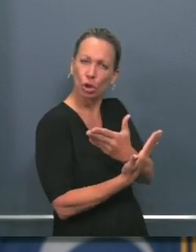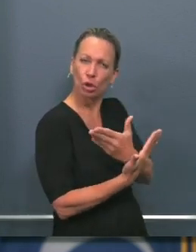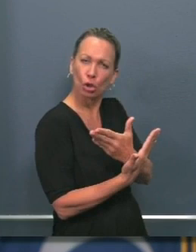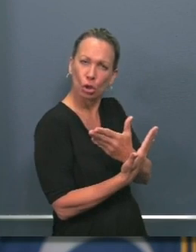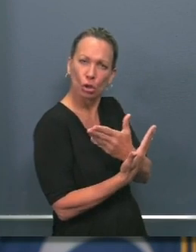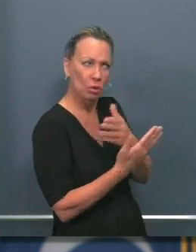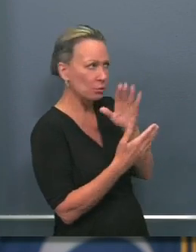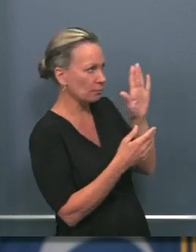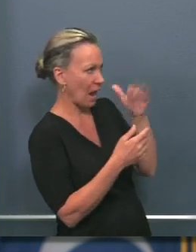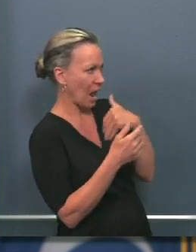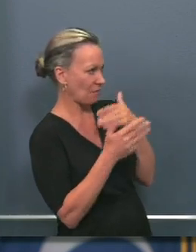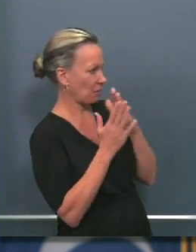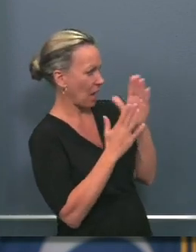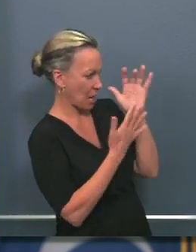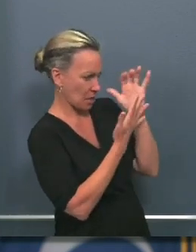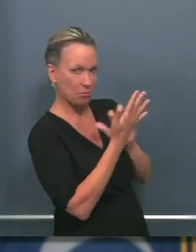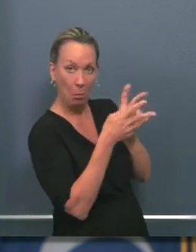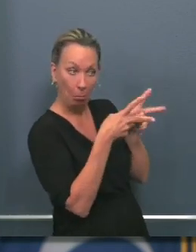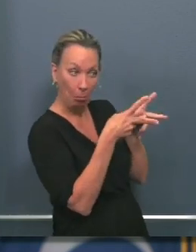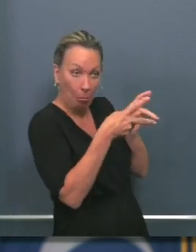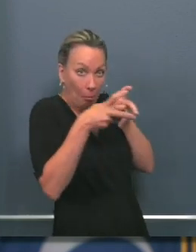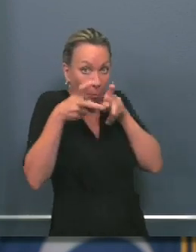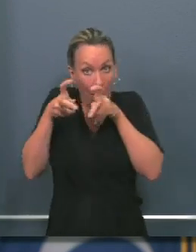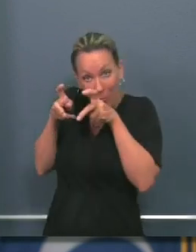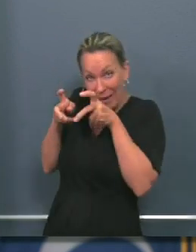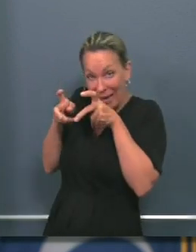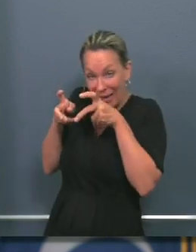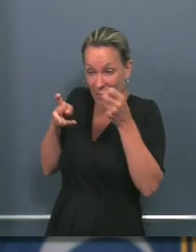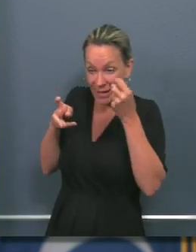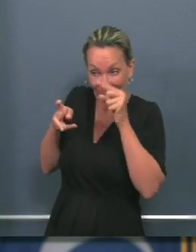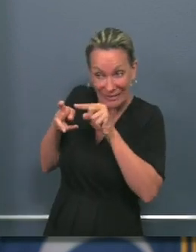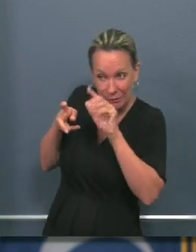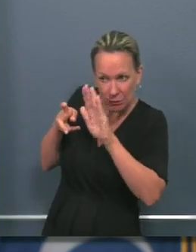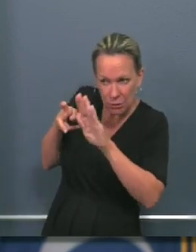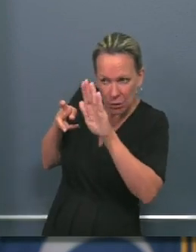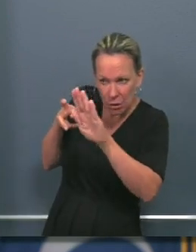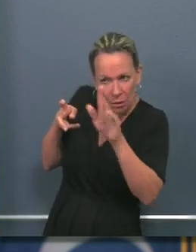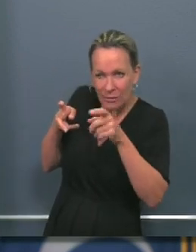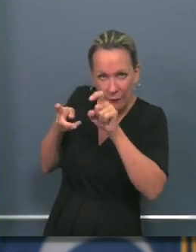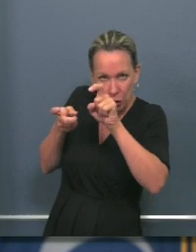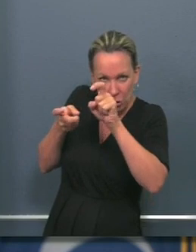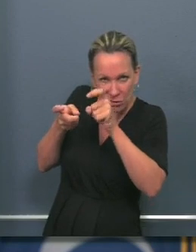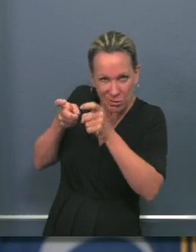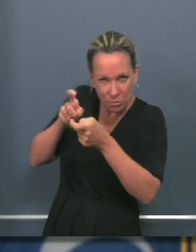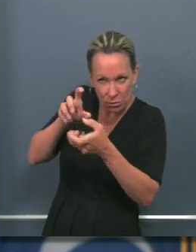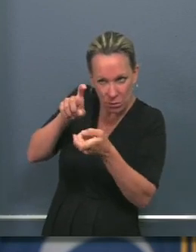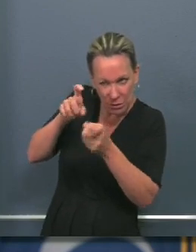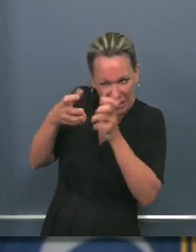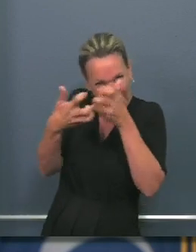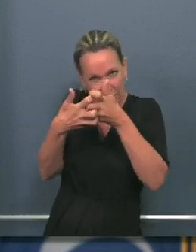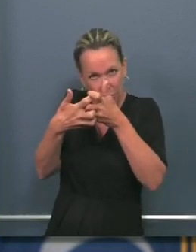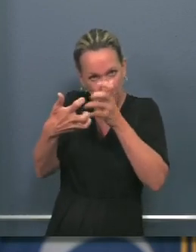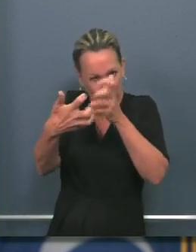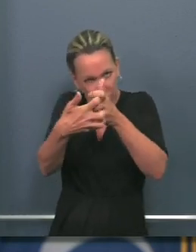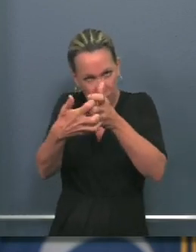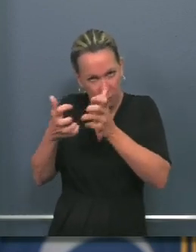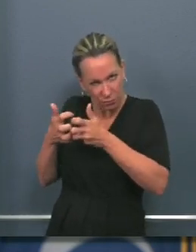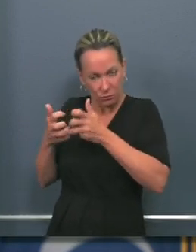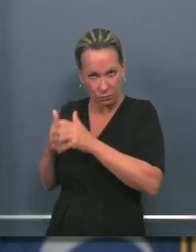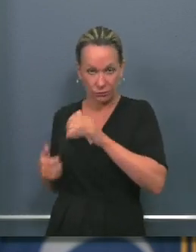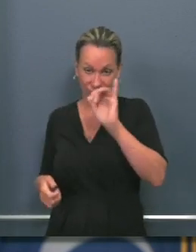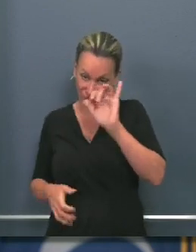businesses and business sectors and across the spectrum regionally across the state of California. Accordingly, we